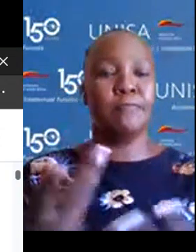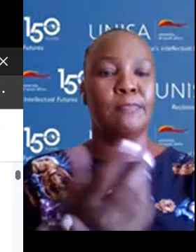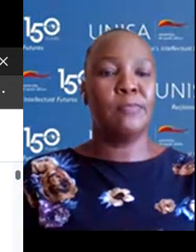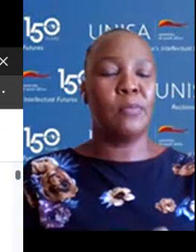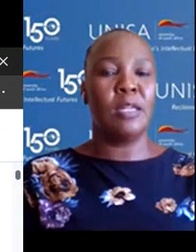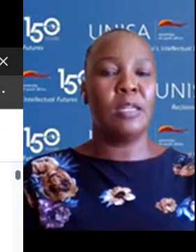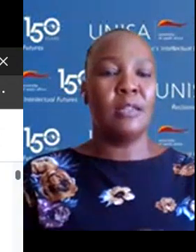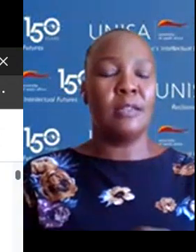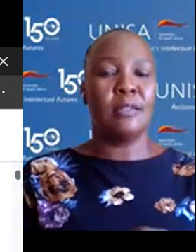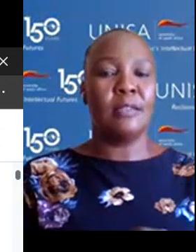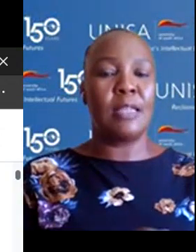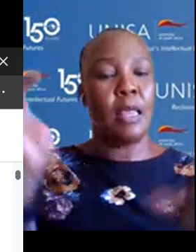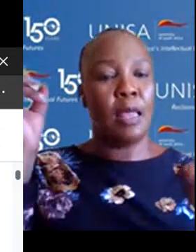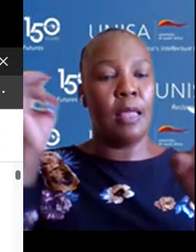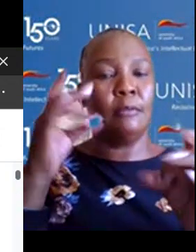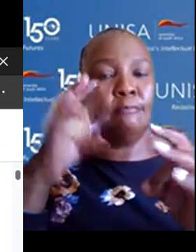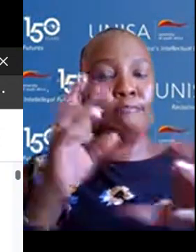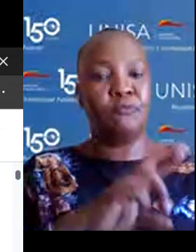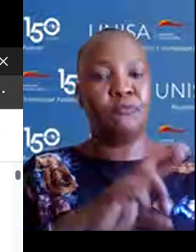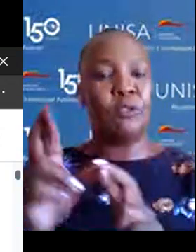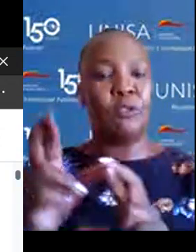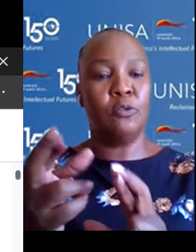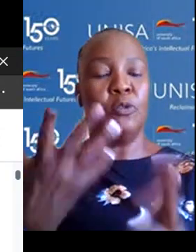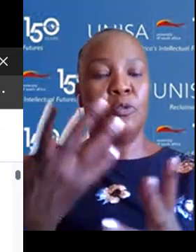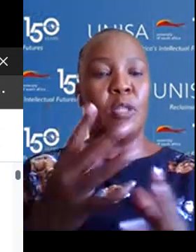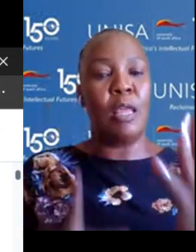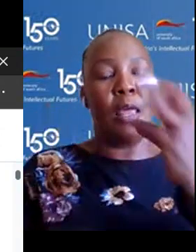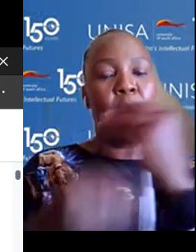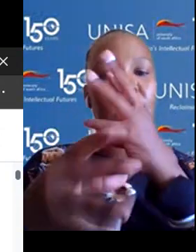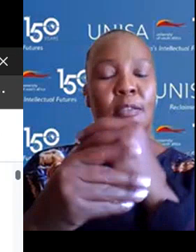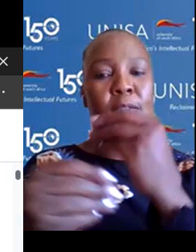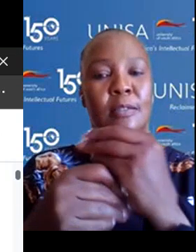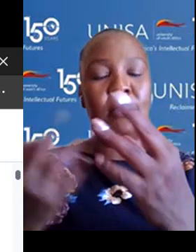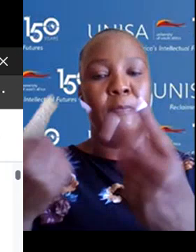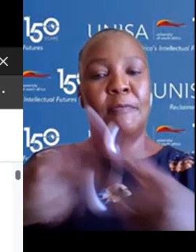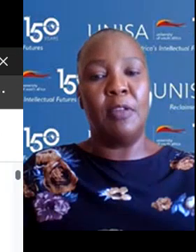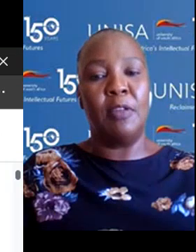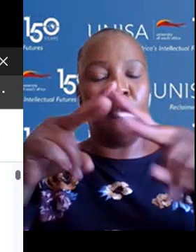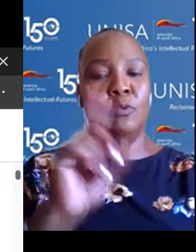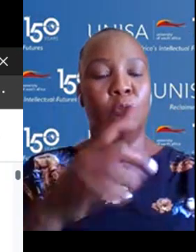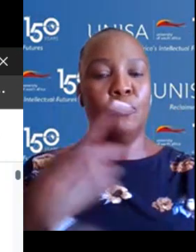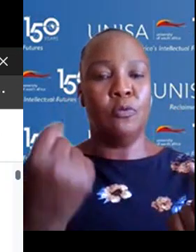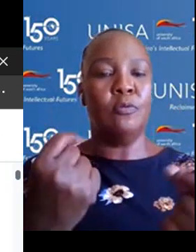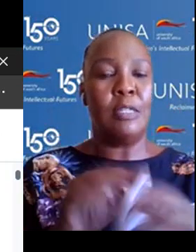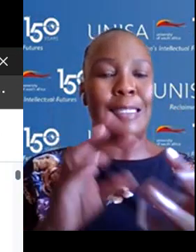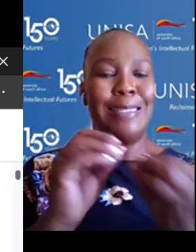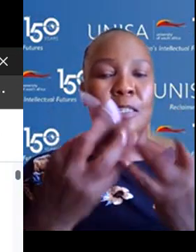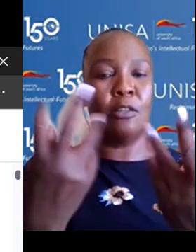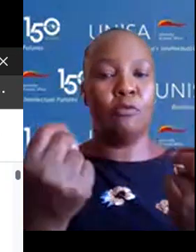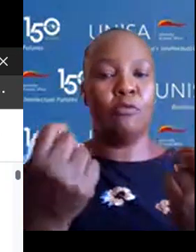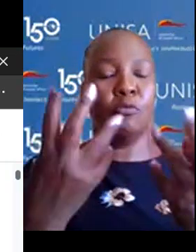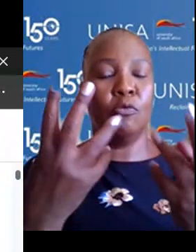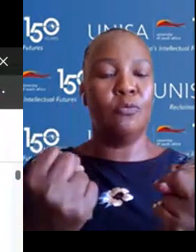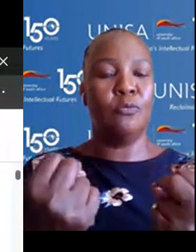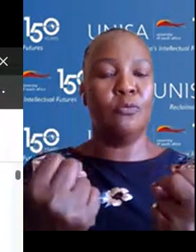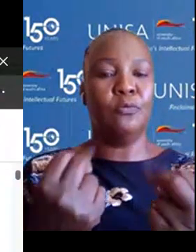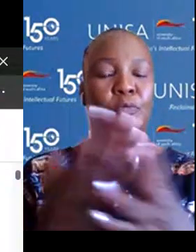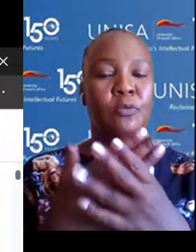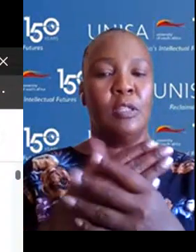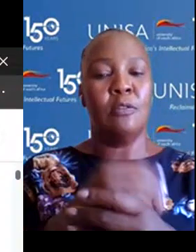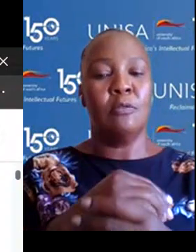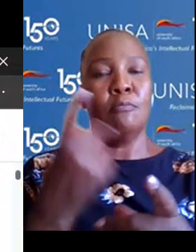can refer to just to add some value what you're doing. Now we're going to create a new folder. Okay, and we're going to call